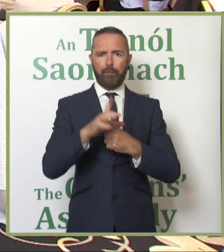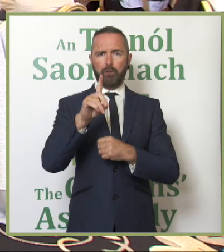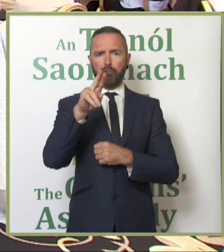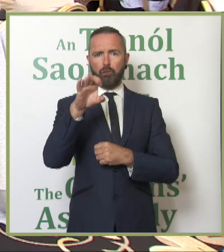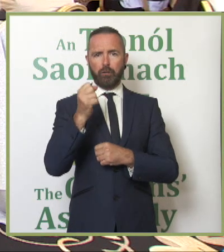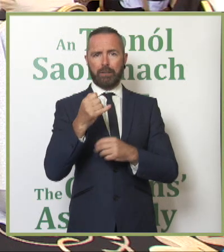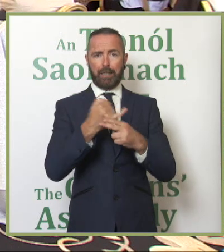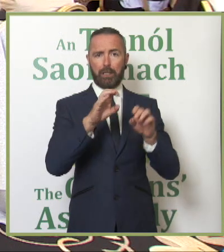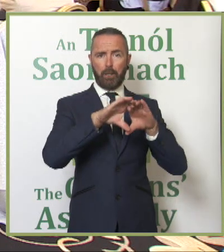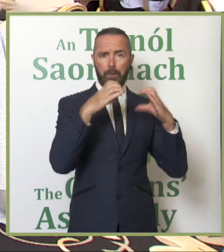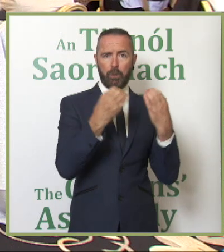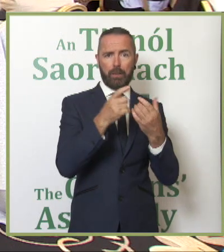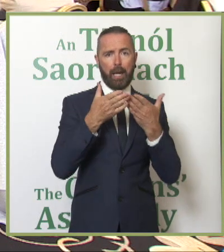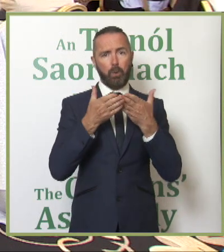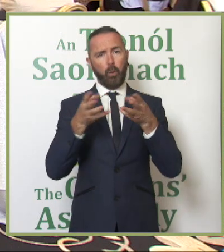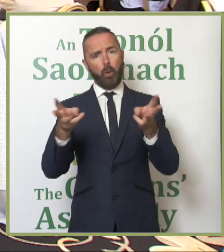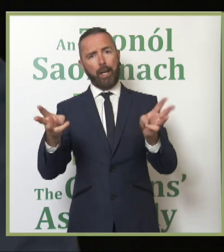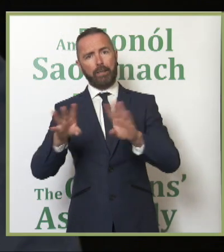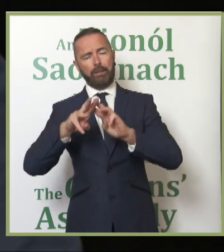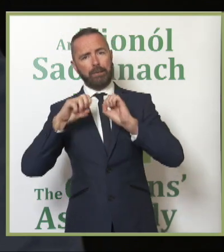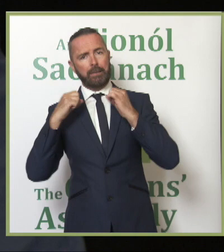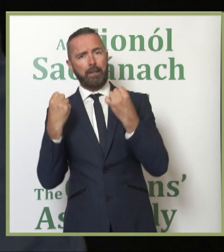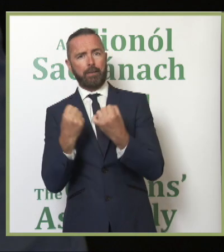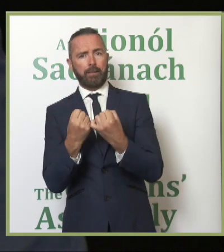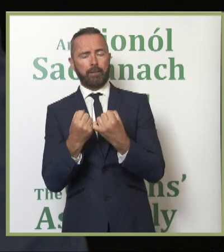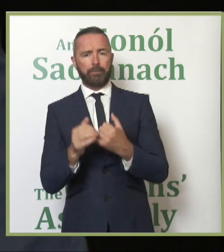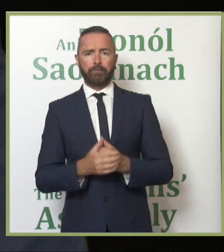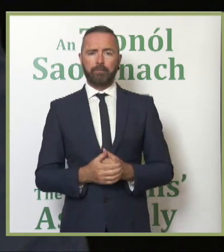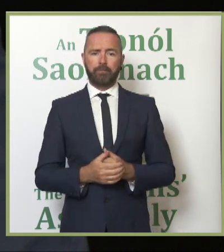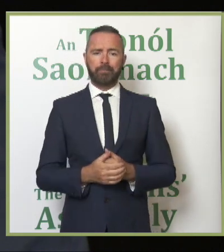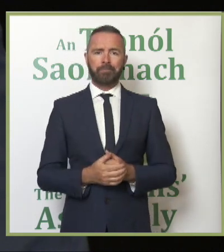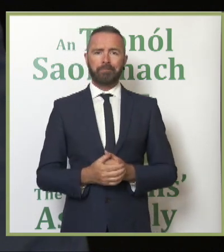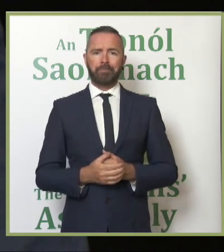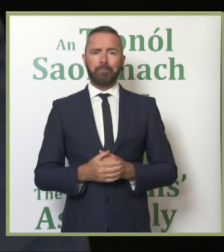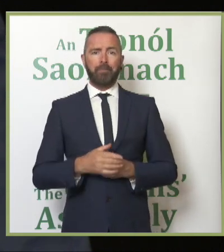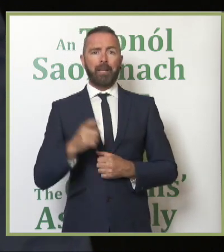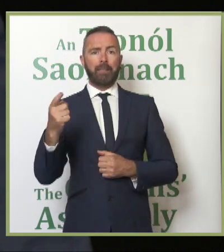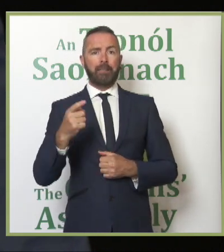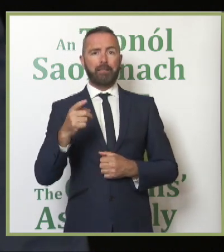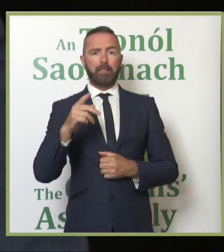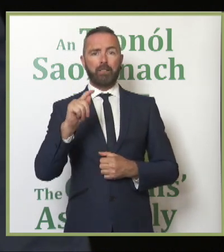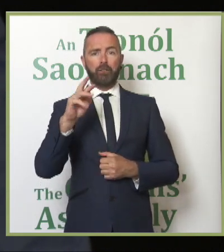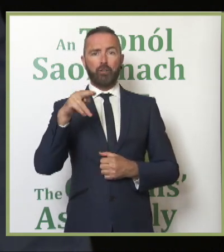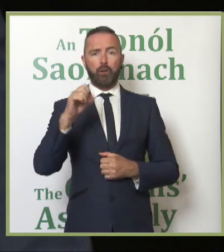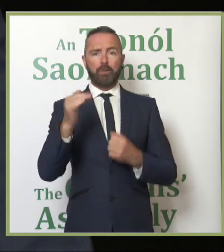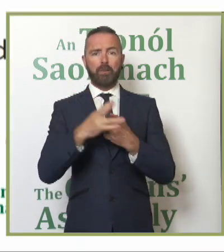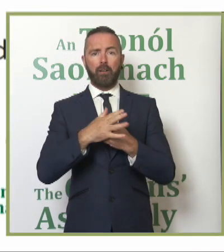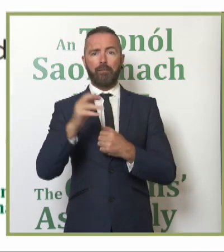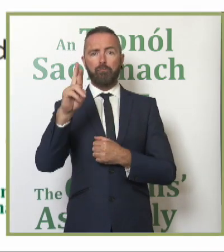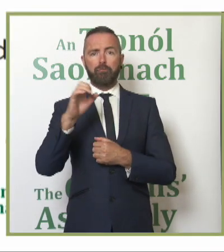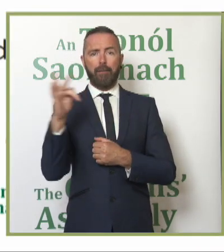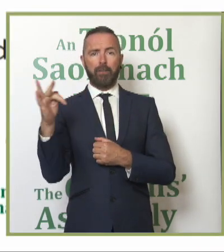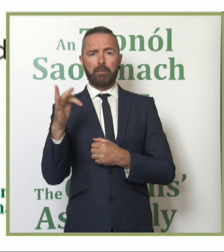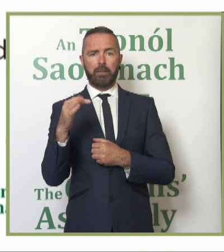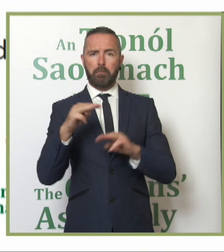then the terms of reference go into greater detail at this stage, and as you can see, all of these different aspects